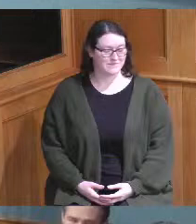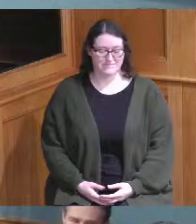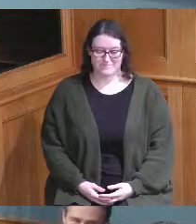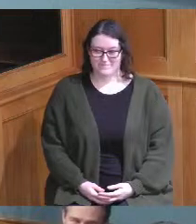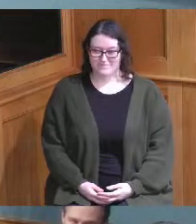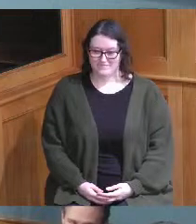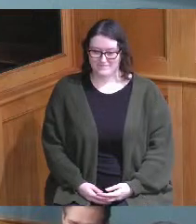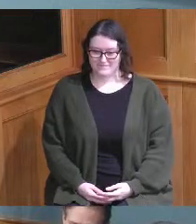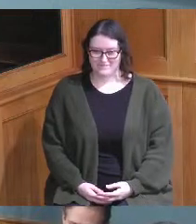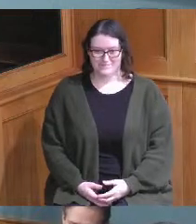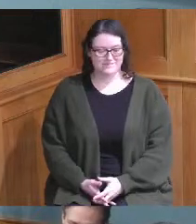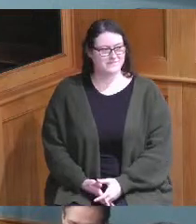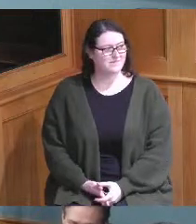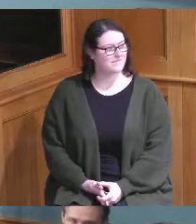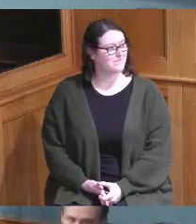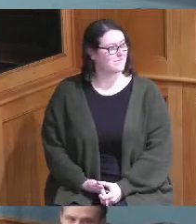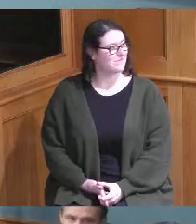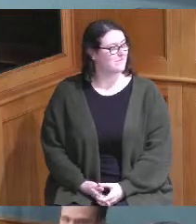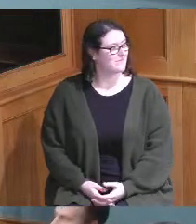We should get in there.